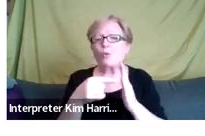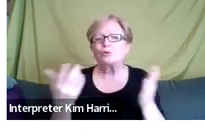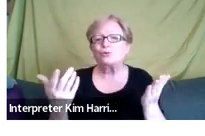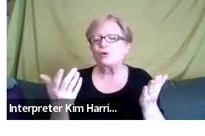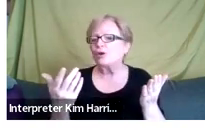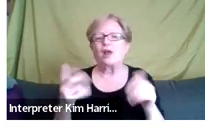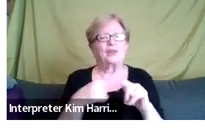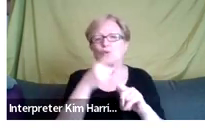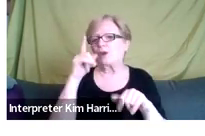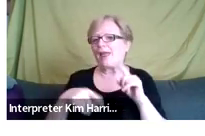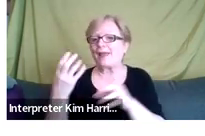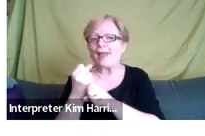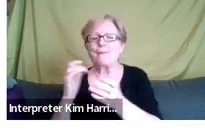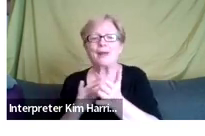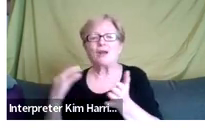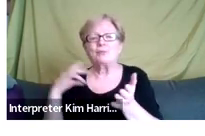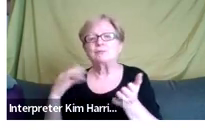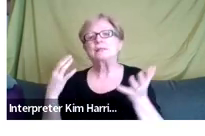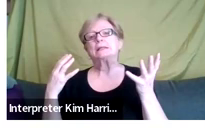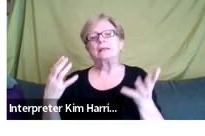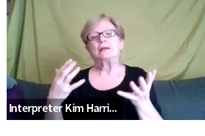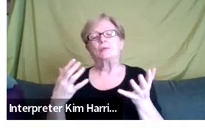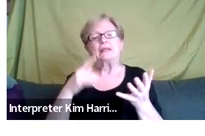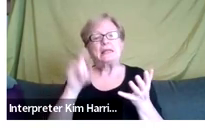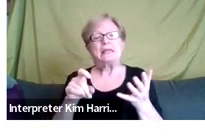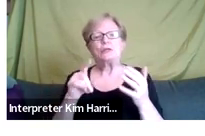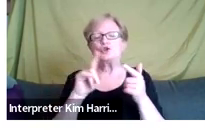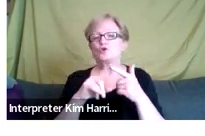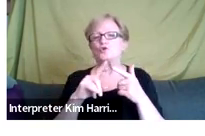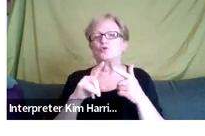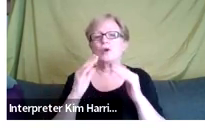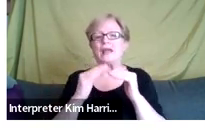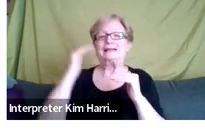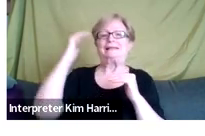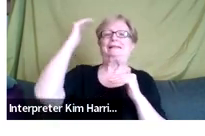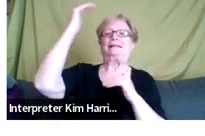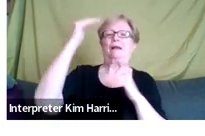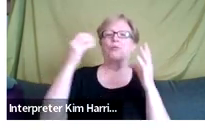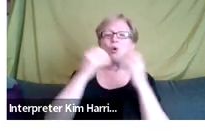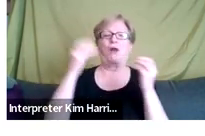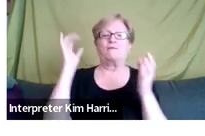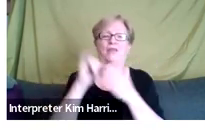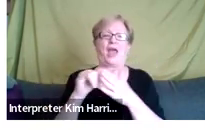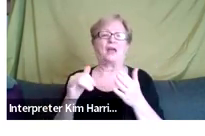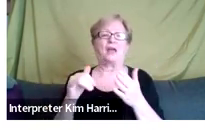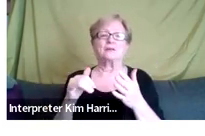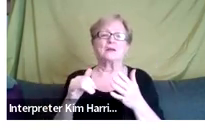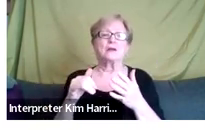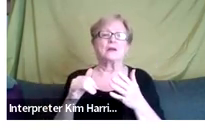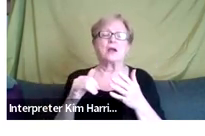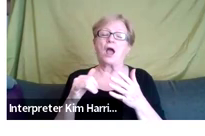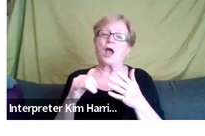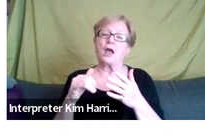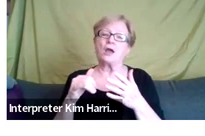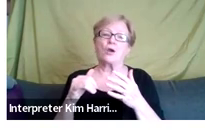that is something that actively has disabled community that we can do. I know